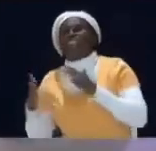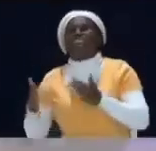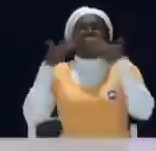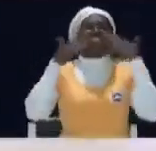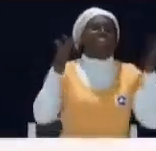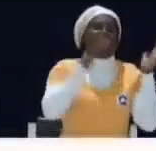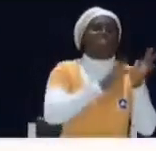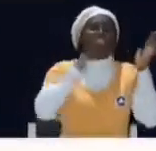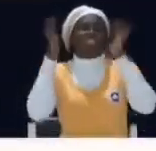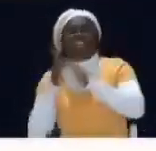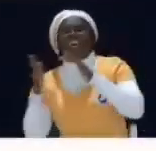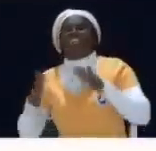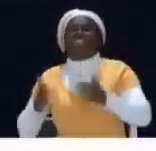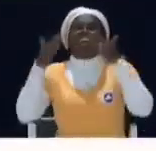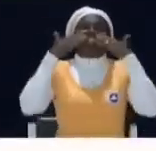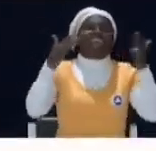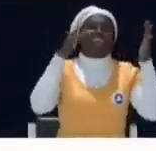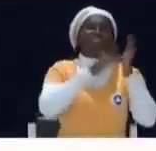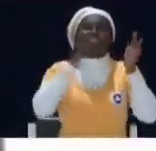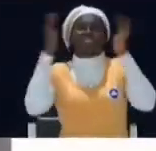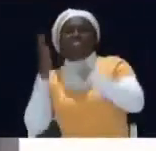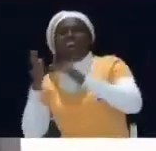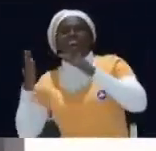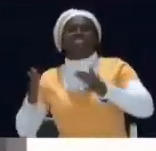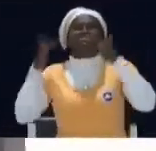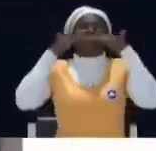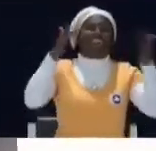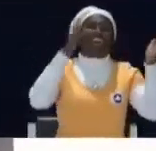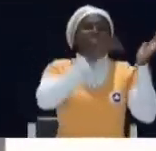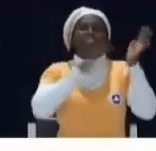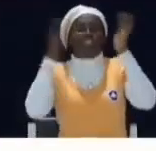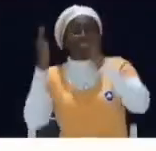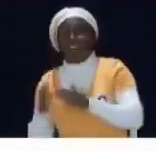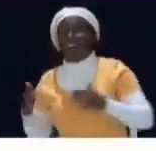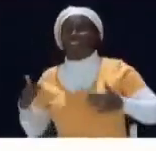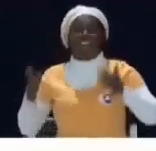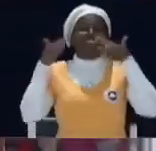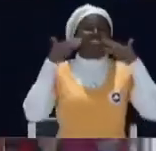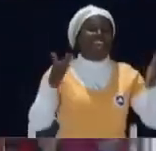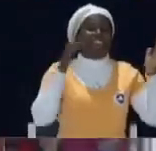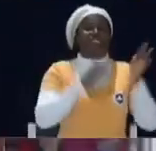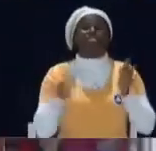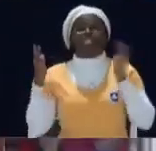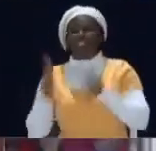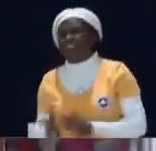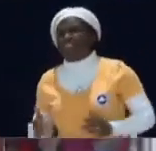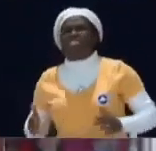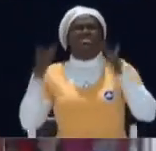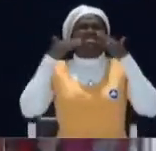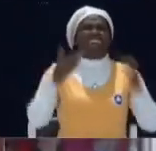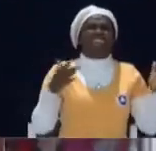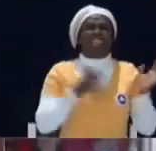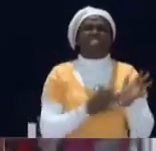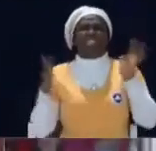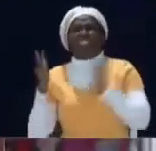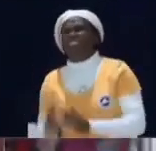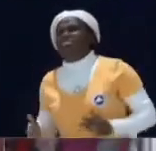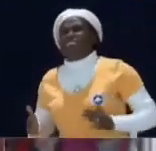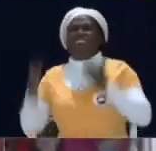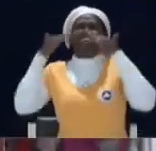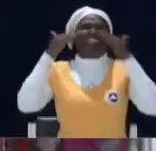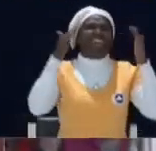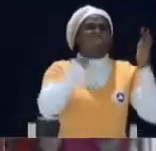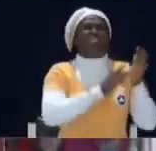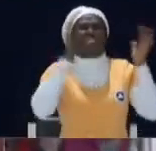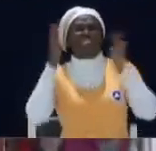can do more in this season, in this night, in this new church here, in the Redeemed Christian Church